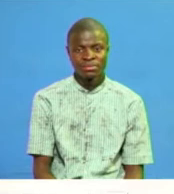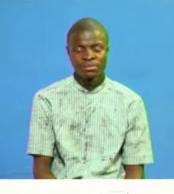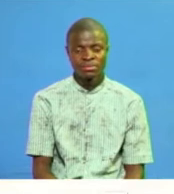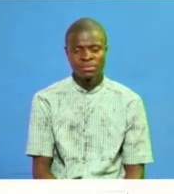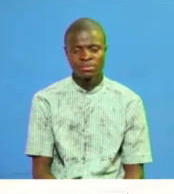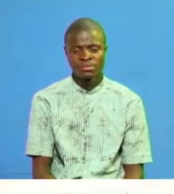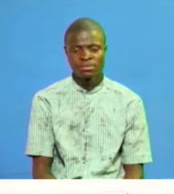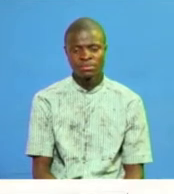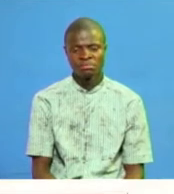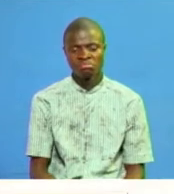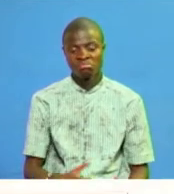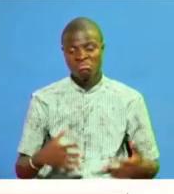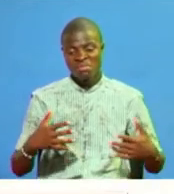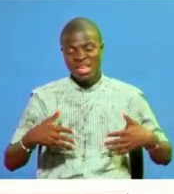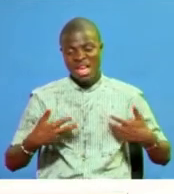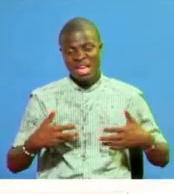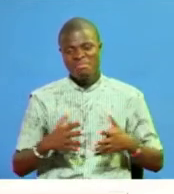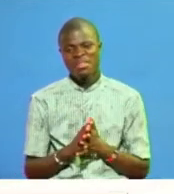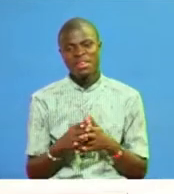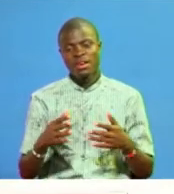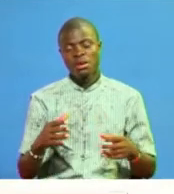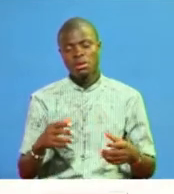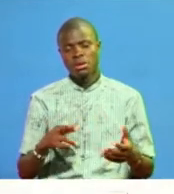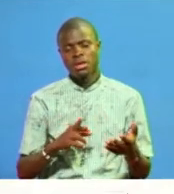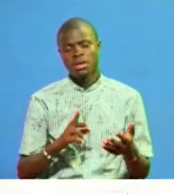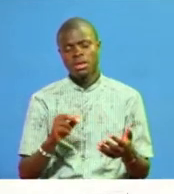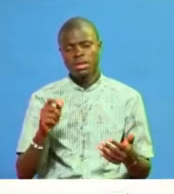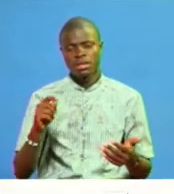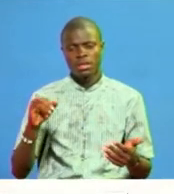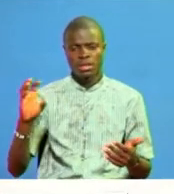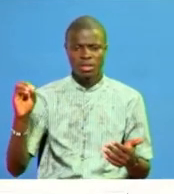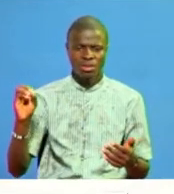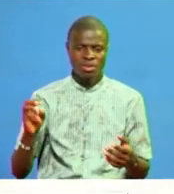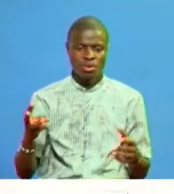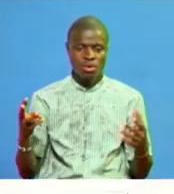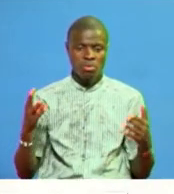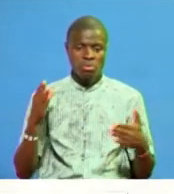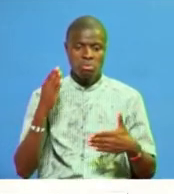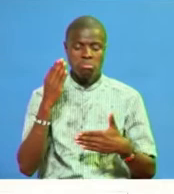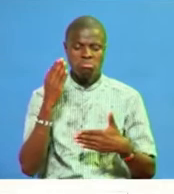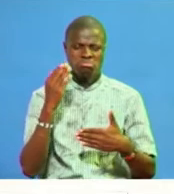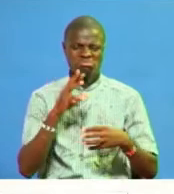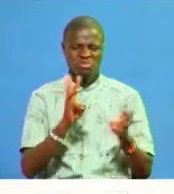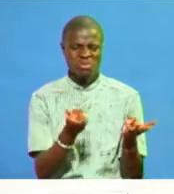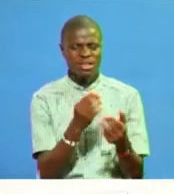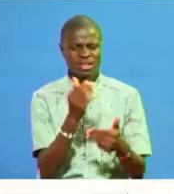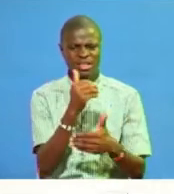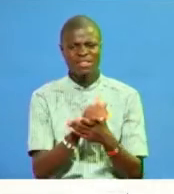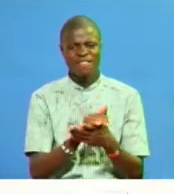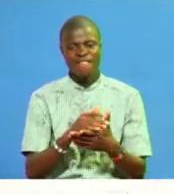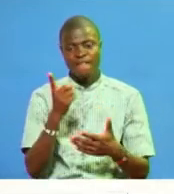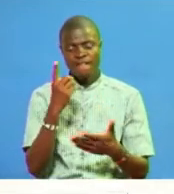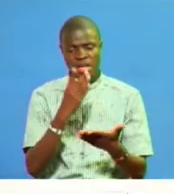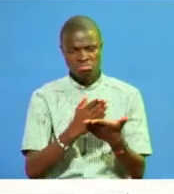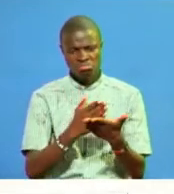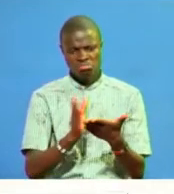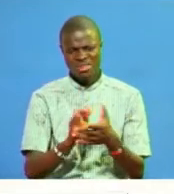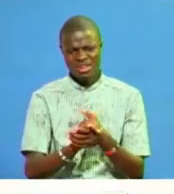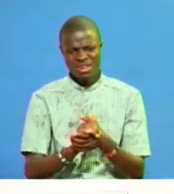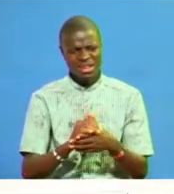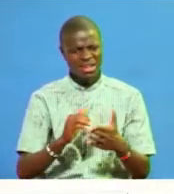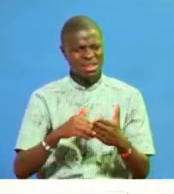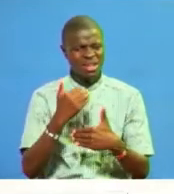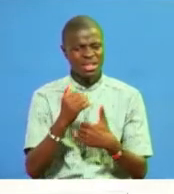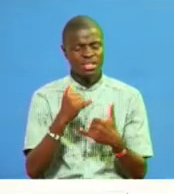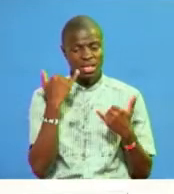Happy World Radio Day to our brothers and sisters in the radio. Now we are taking a very fast short break at this point. Up next is an interview